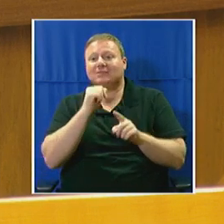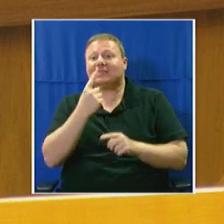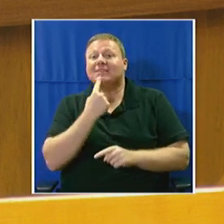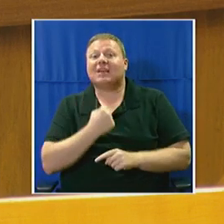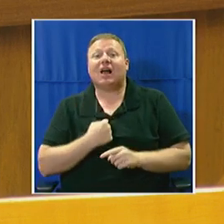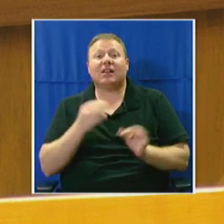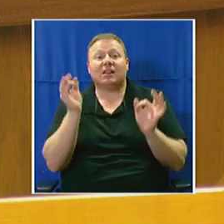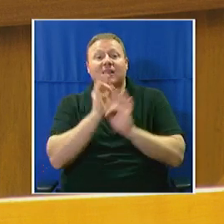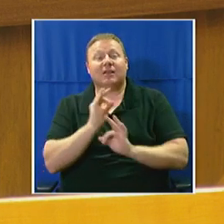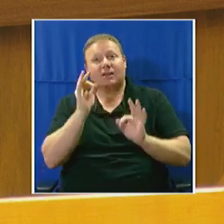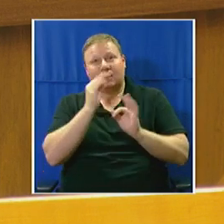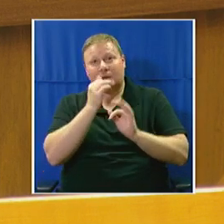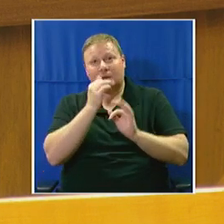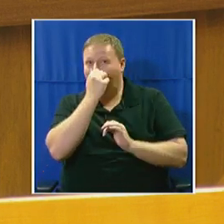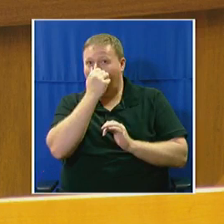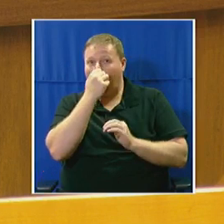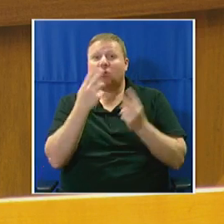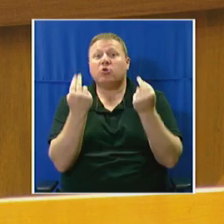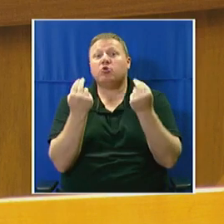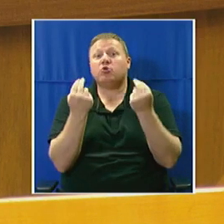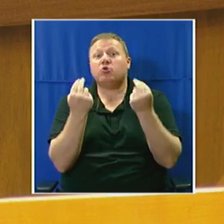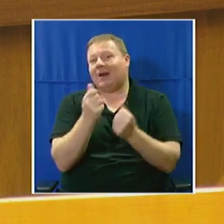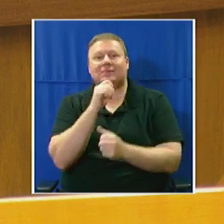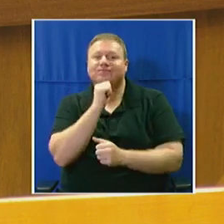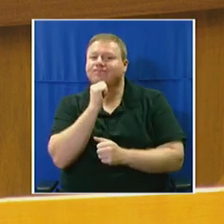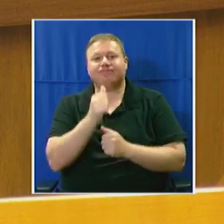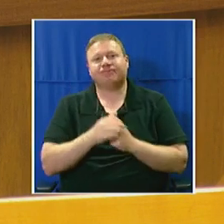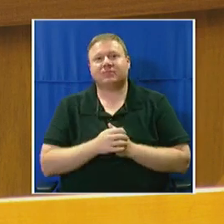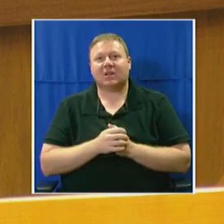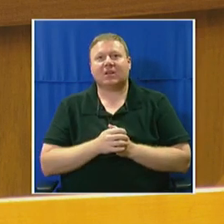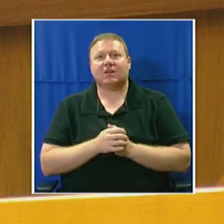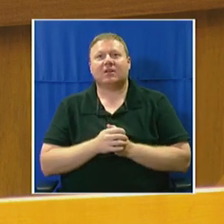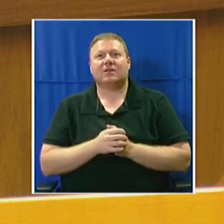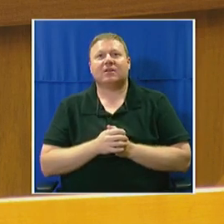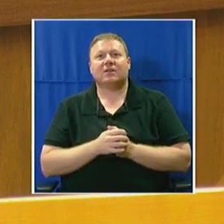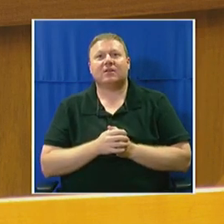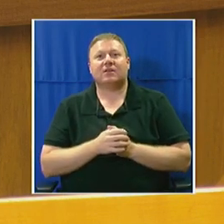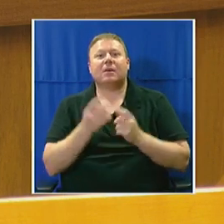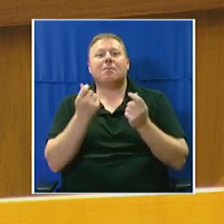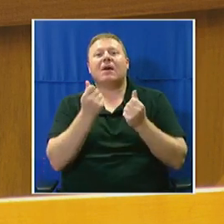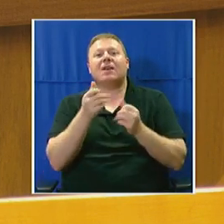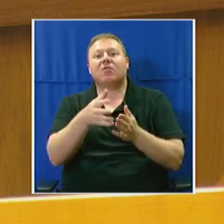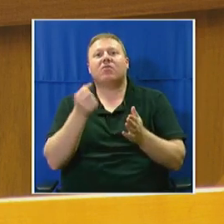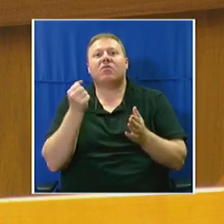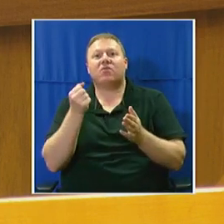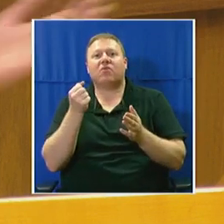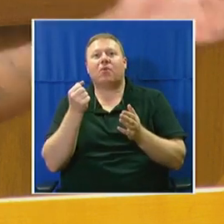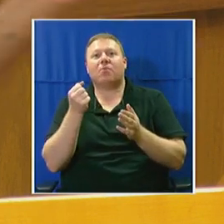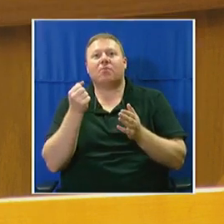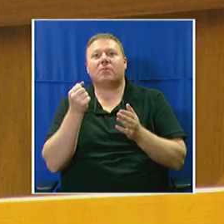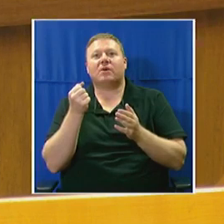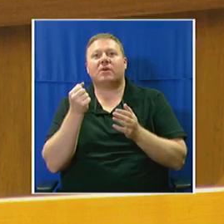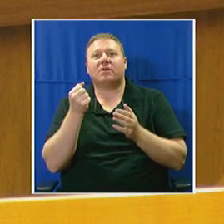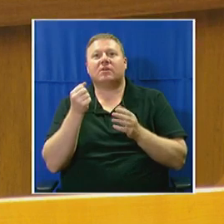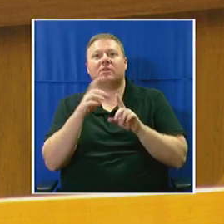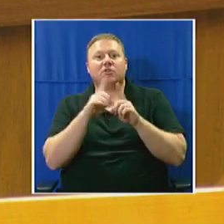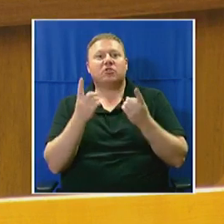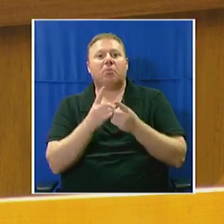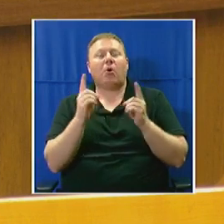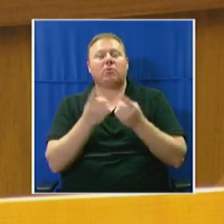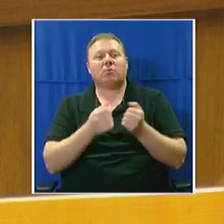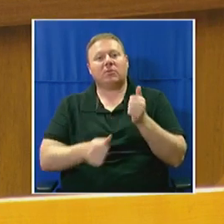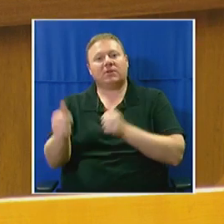that this is not new money this is money that will need to come from the good graces of departmental